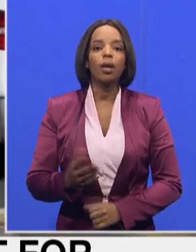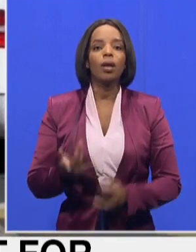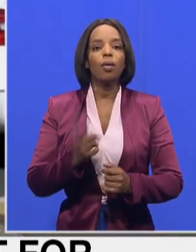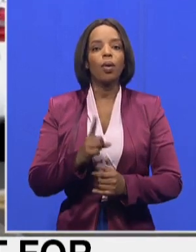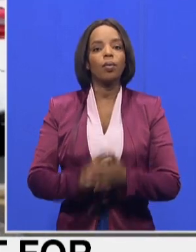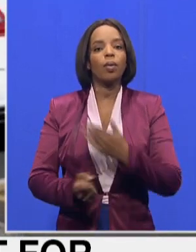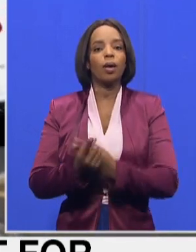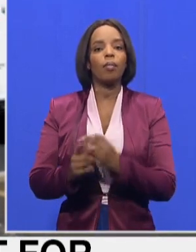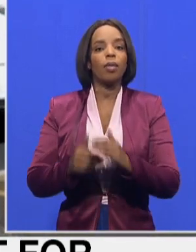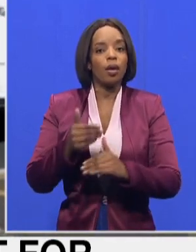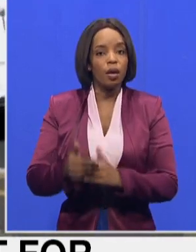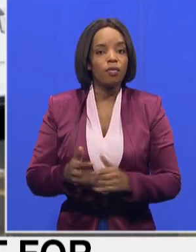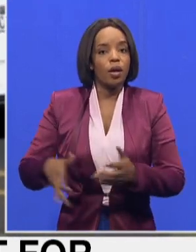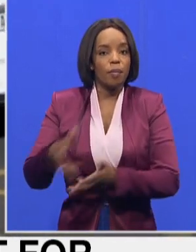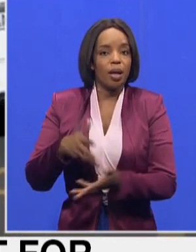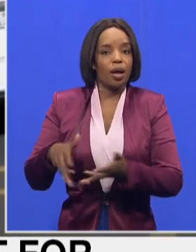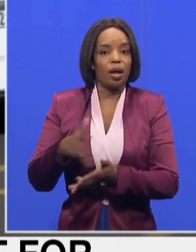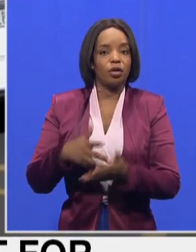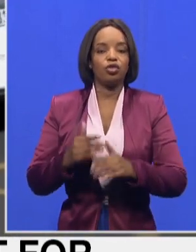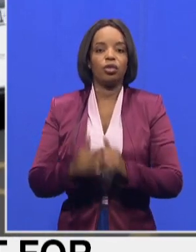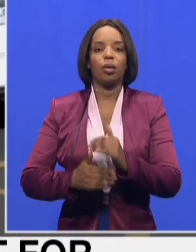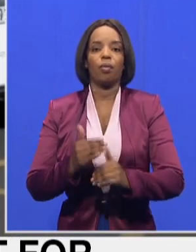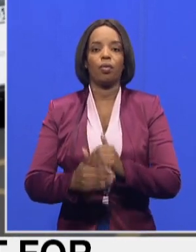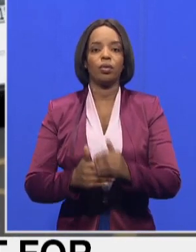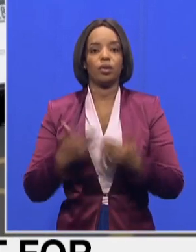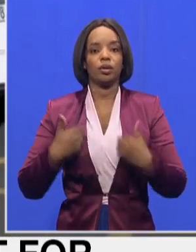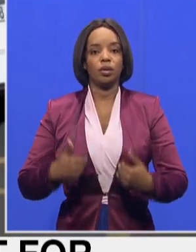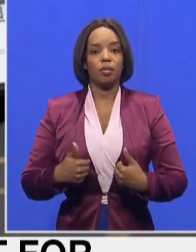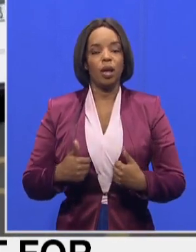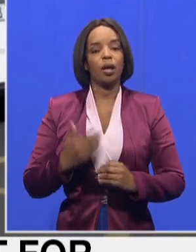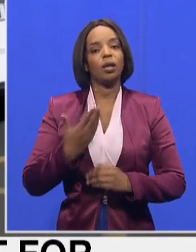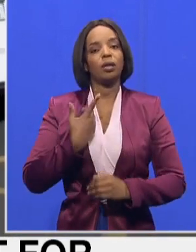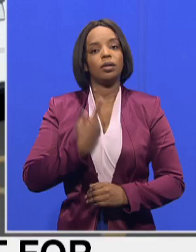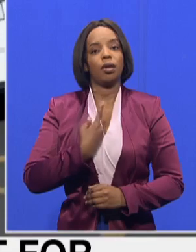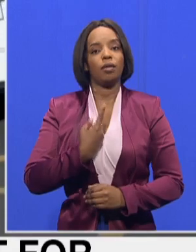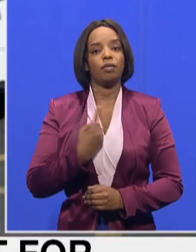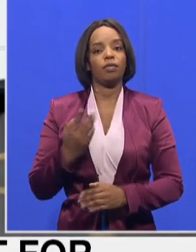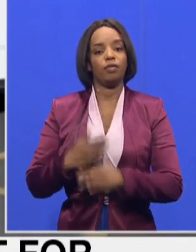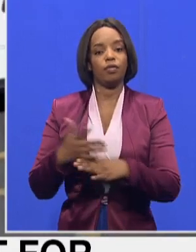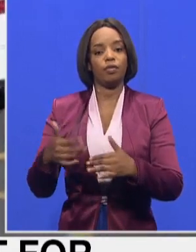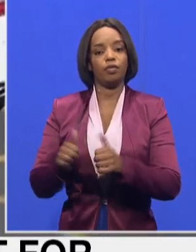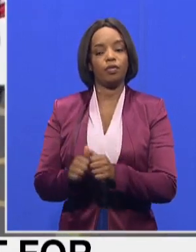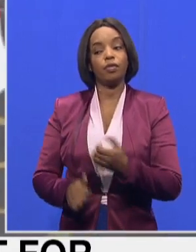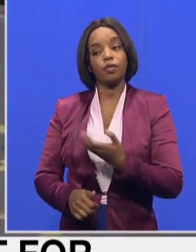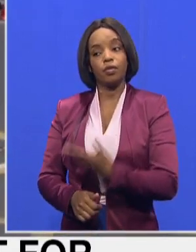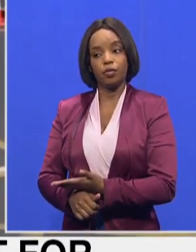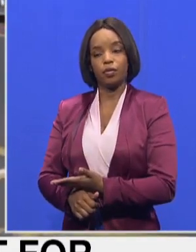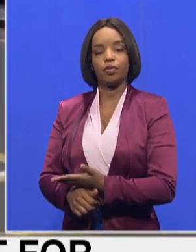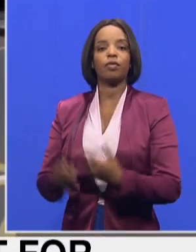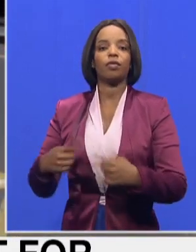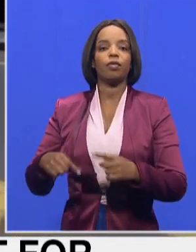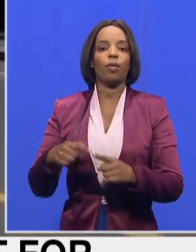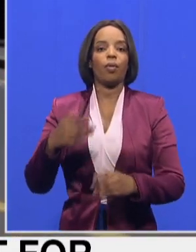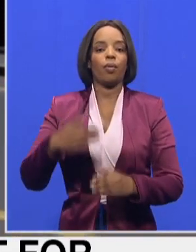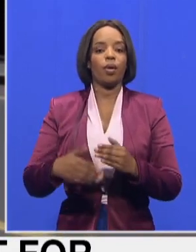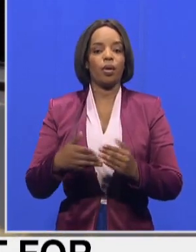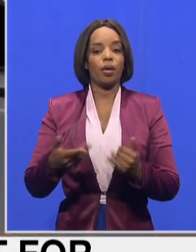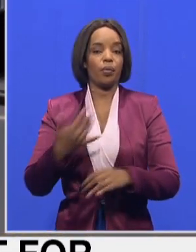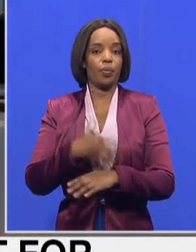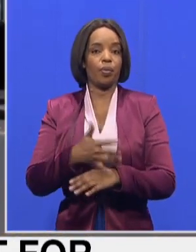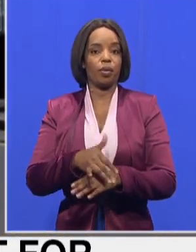that mediation process as well. From myself, Atule Joka, and my colleague Oratile Tlhoaele, as we show you the outside of